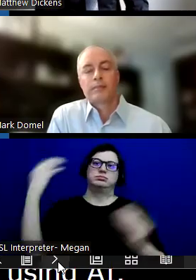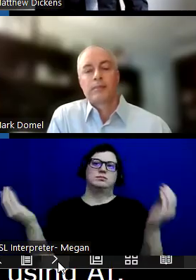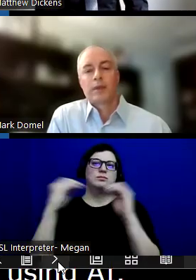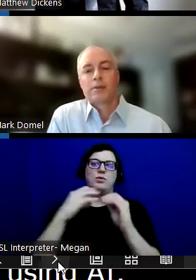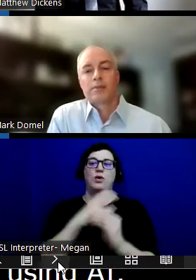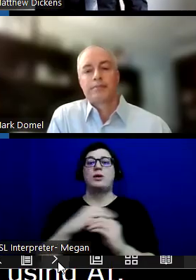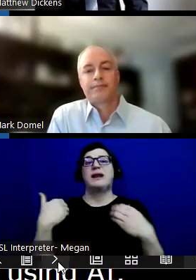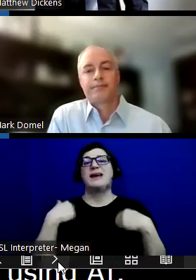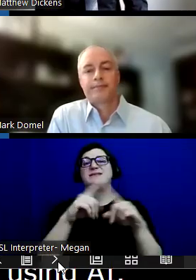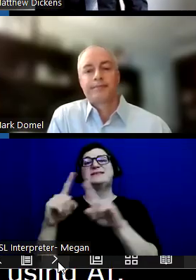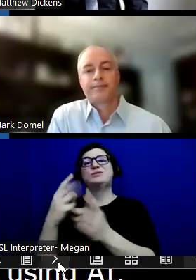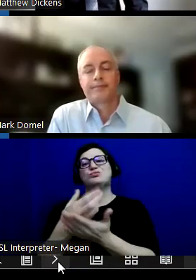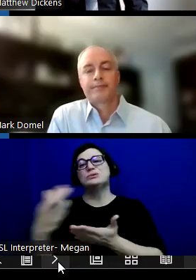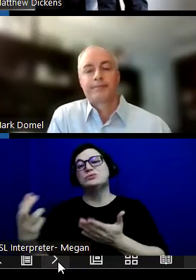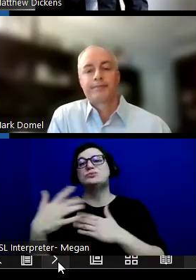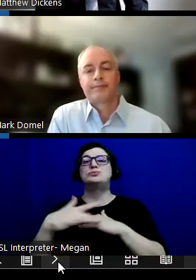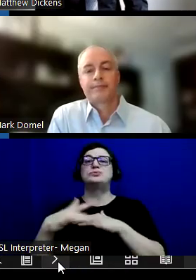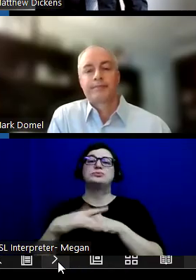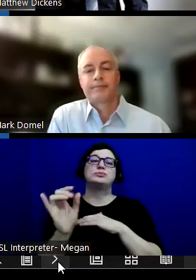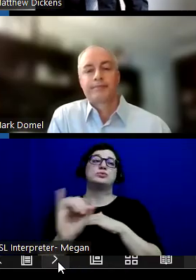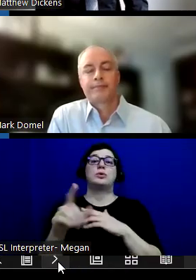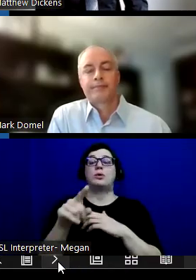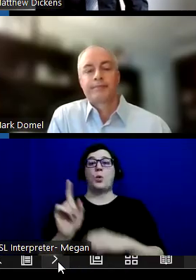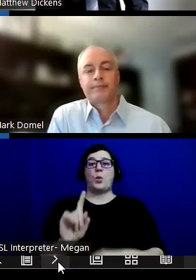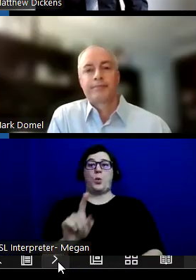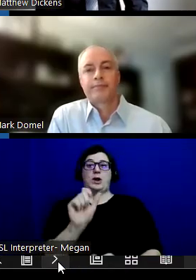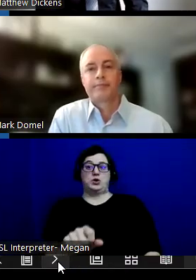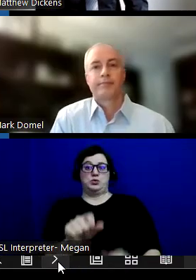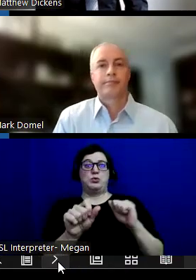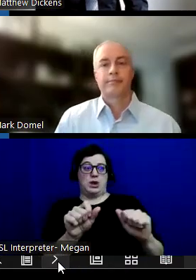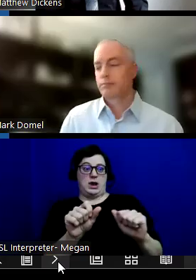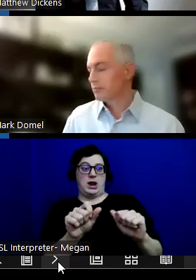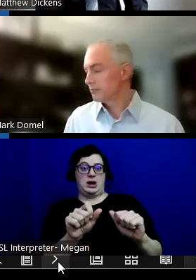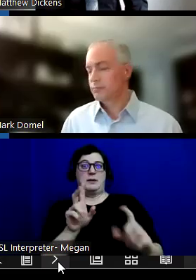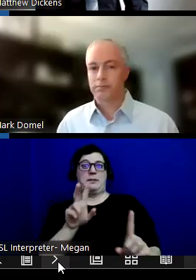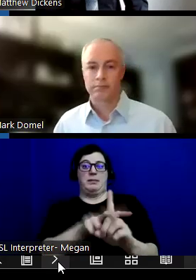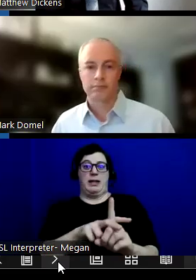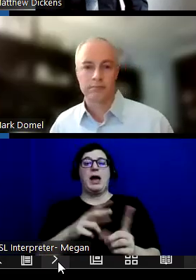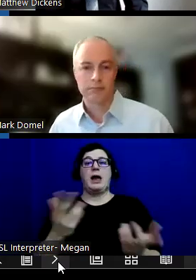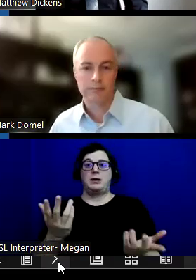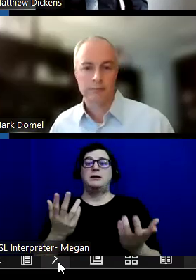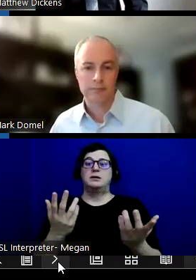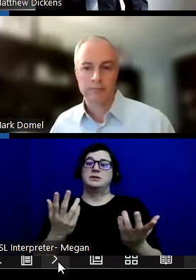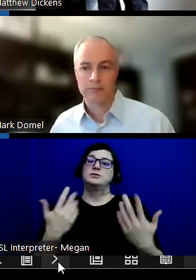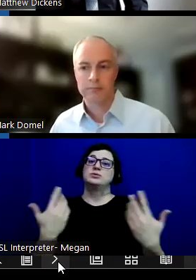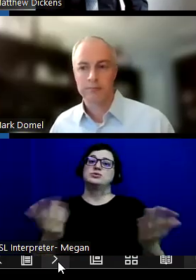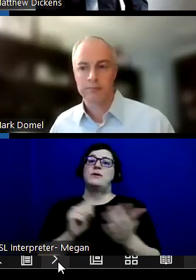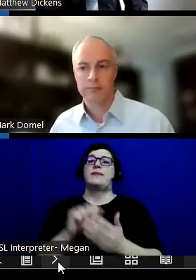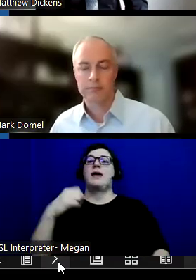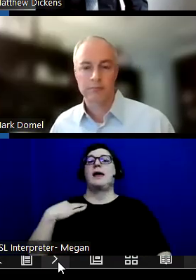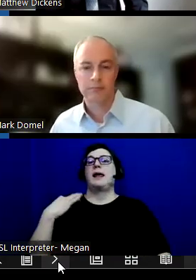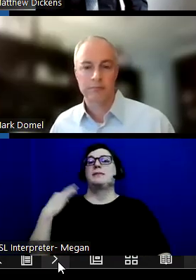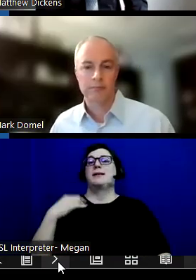additional resources, as well as where you can go when you're ready to apply. And the application link will be at the top of the